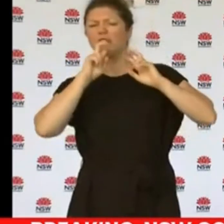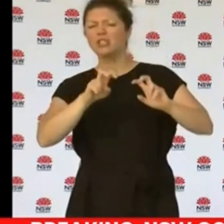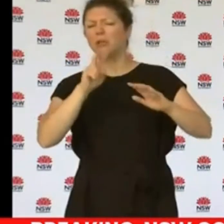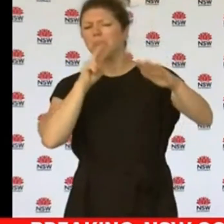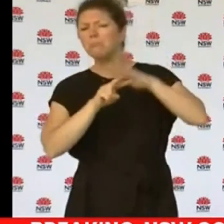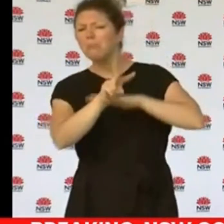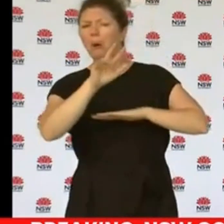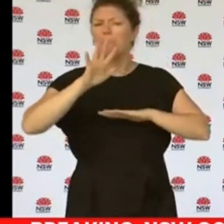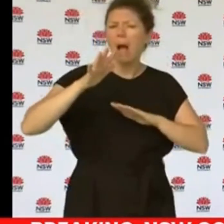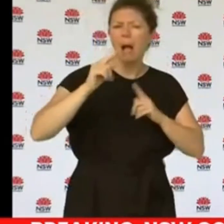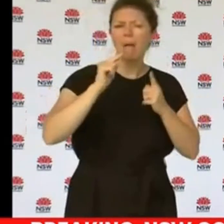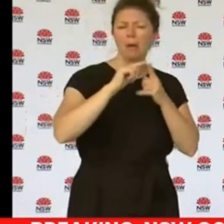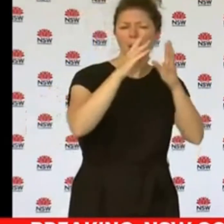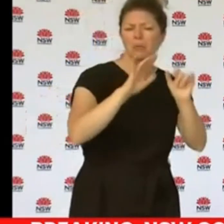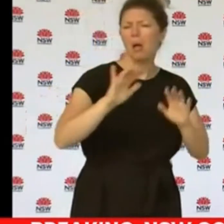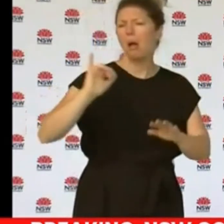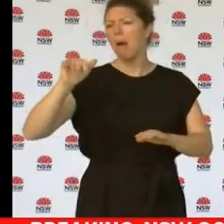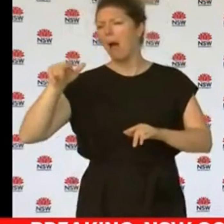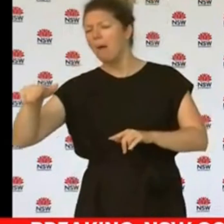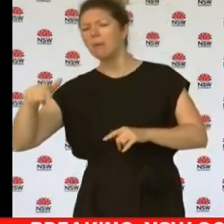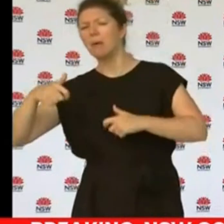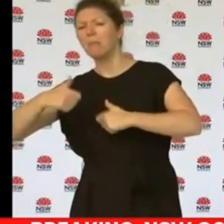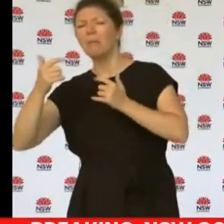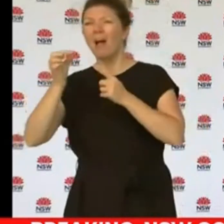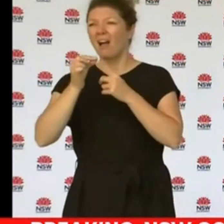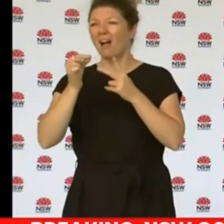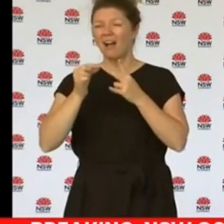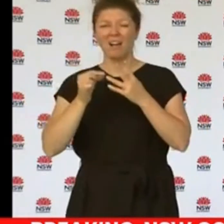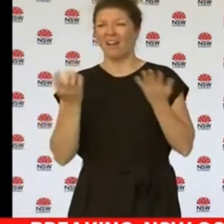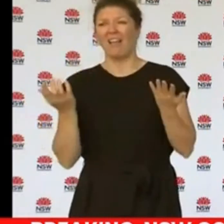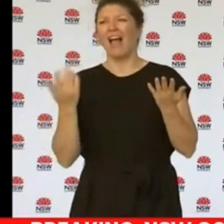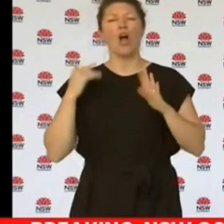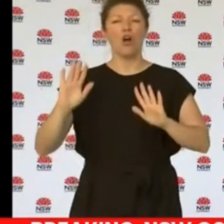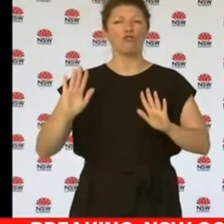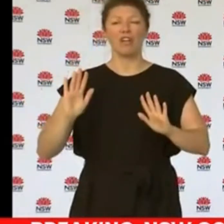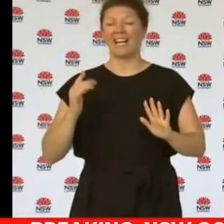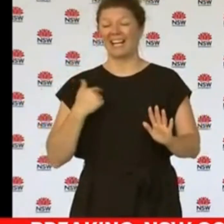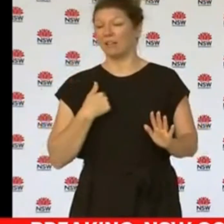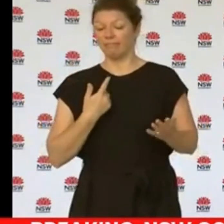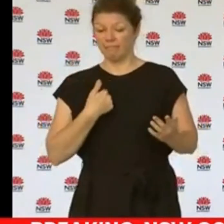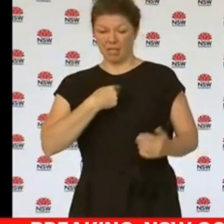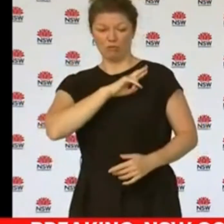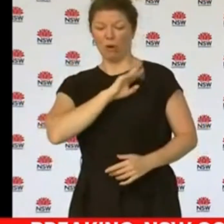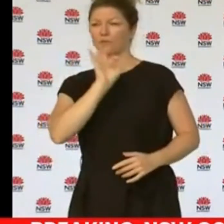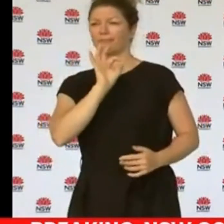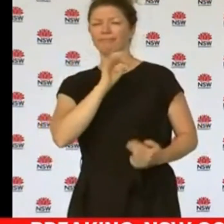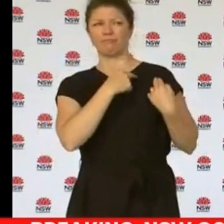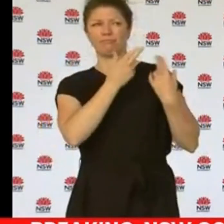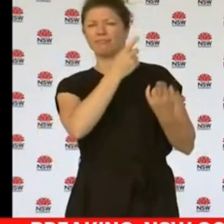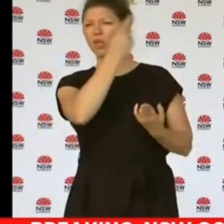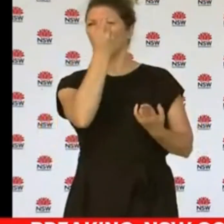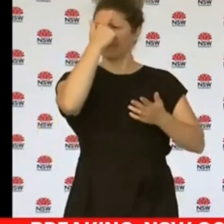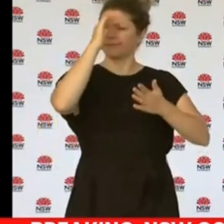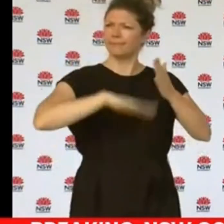much to learn. What we know is that we have access to vaccines, and I'll leave it to the regulator to assess